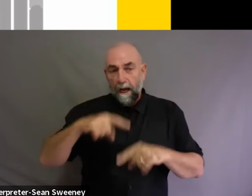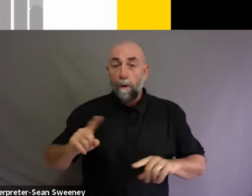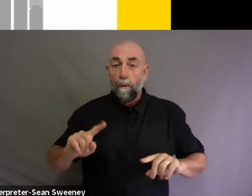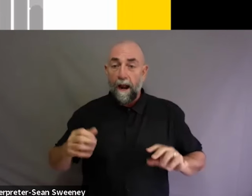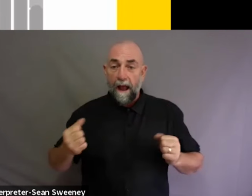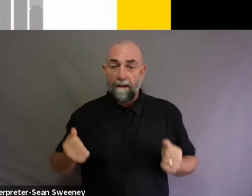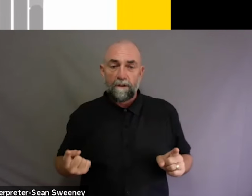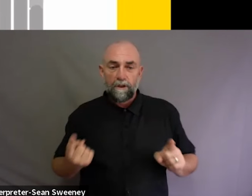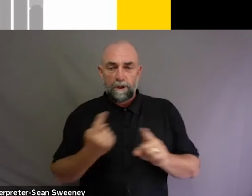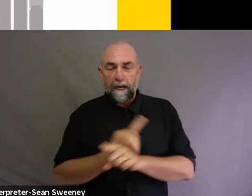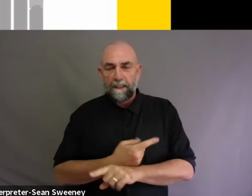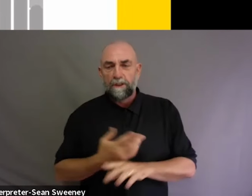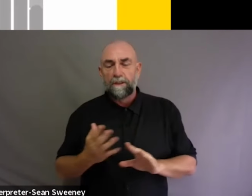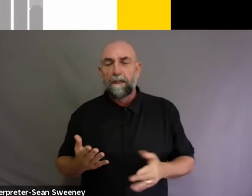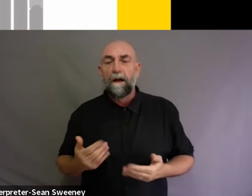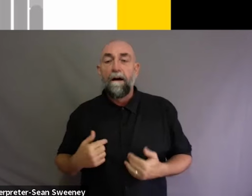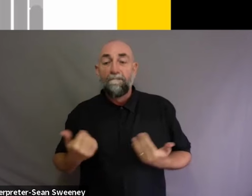Mai.